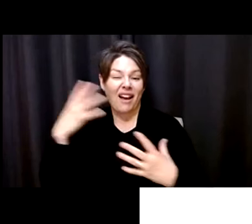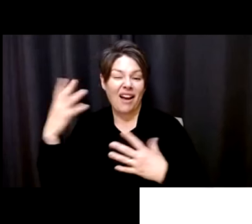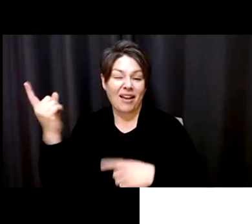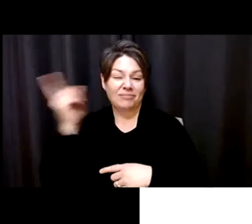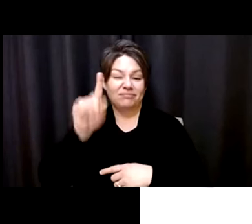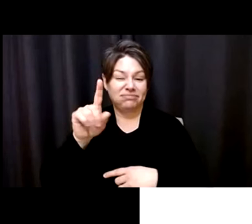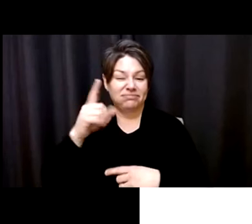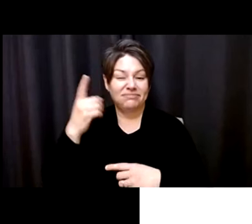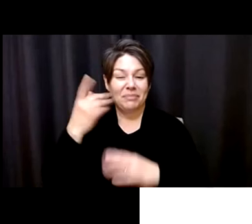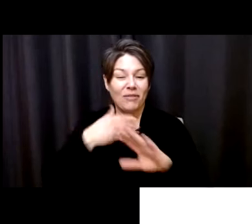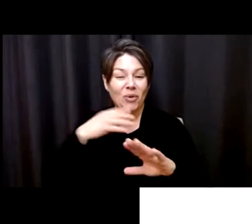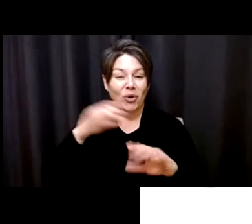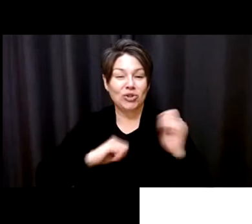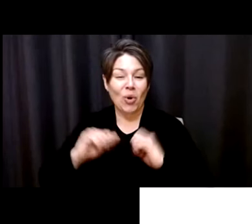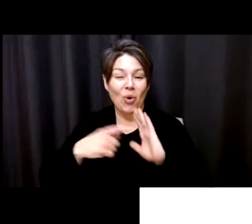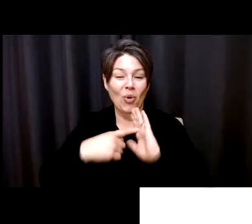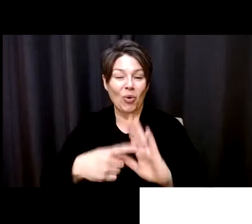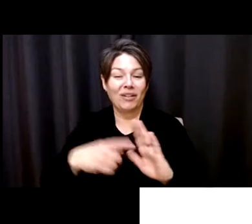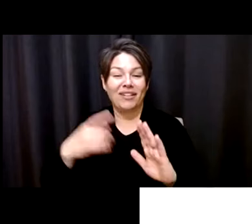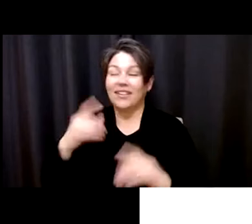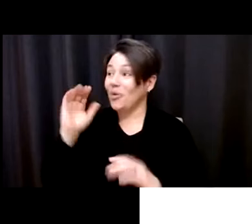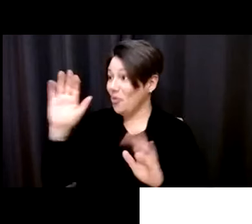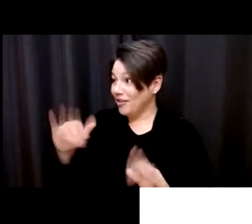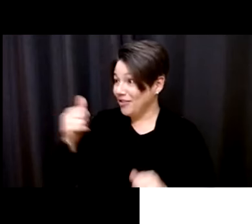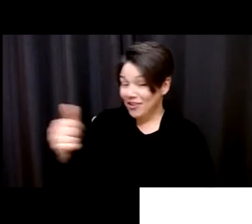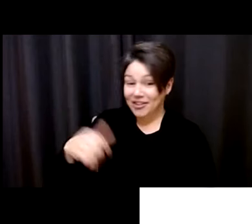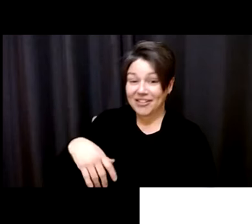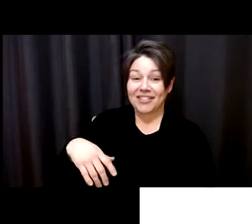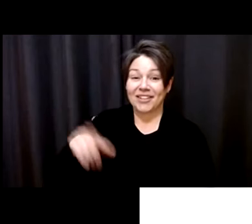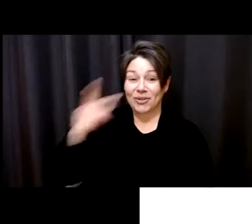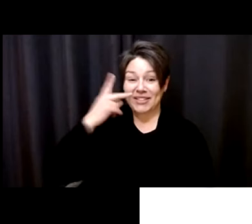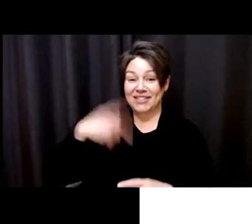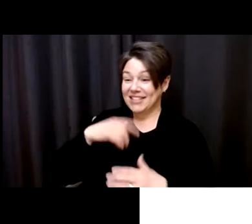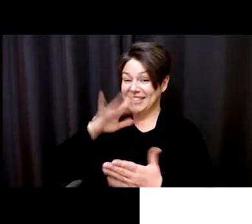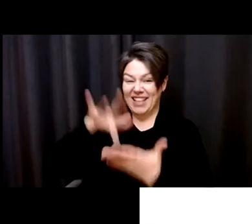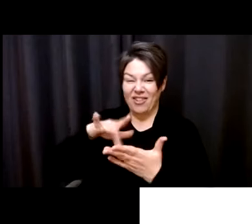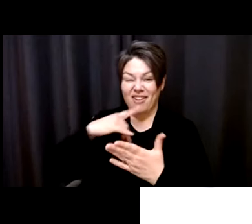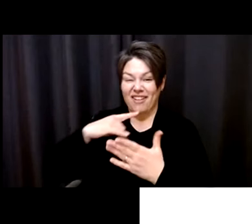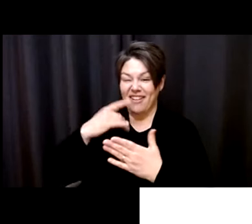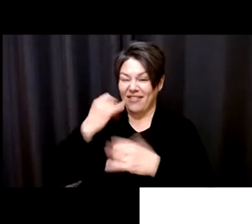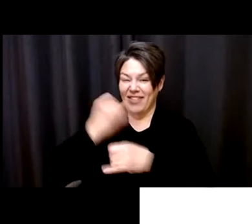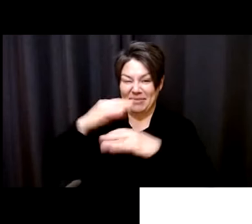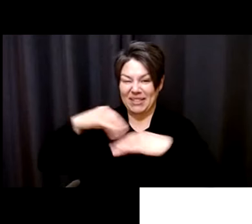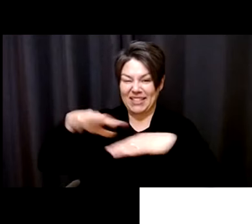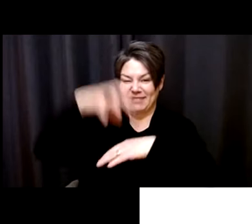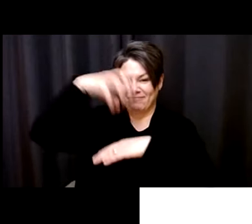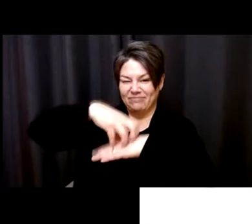down. That would be wonderful. You'll see that we're right in the center of campus. It's like its own hive. I love